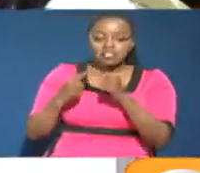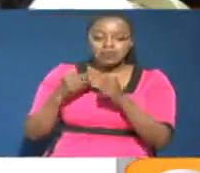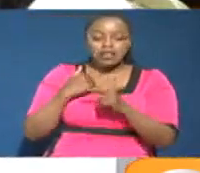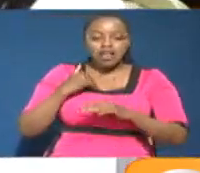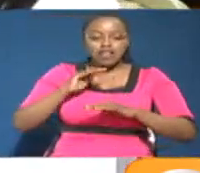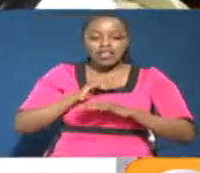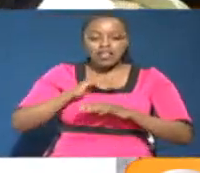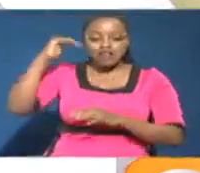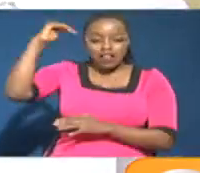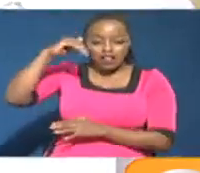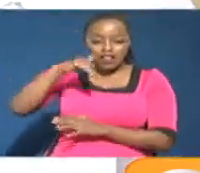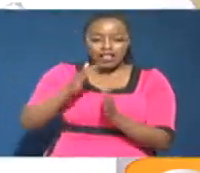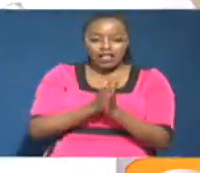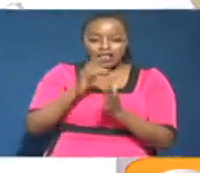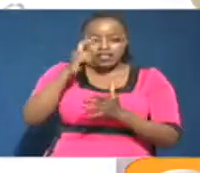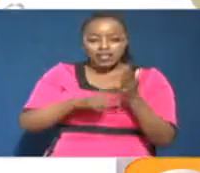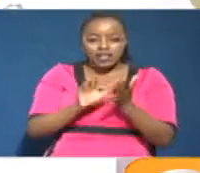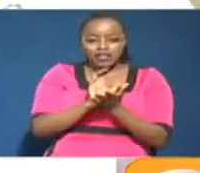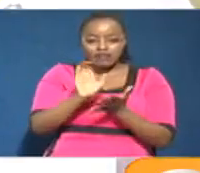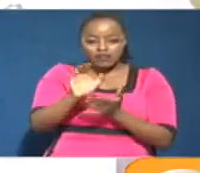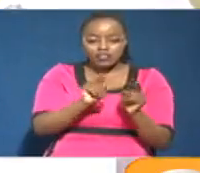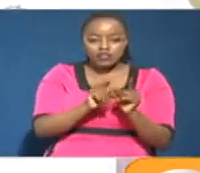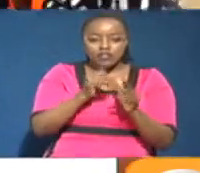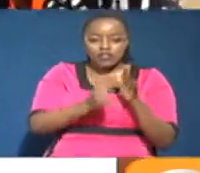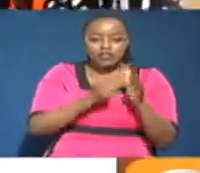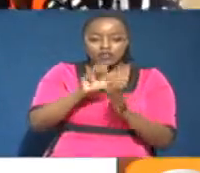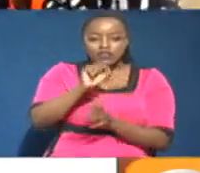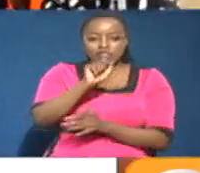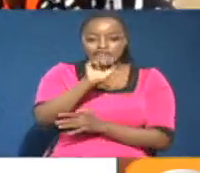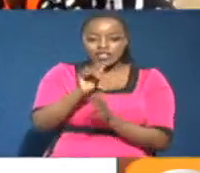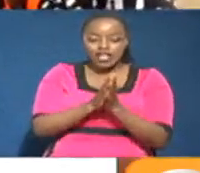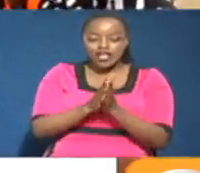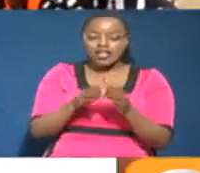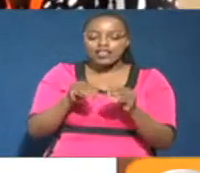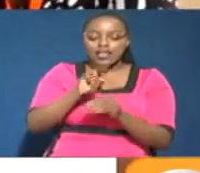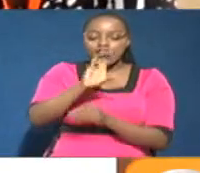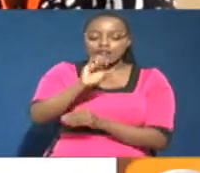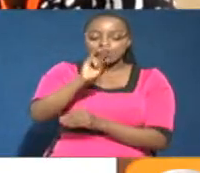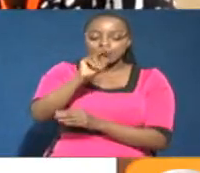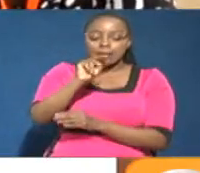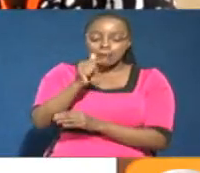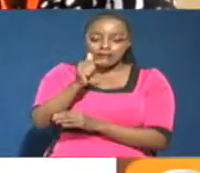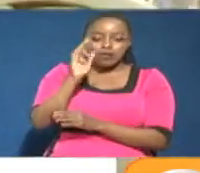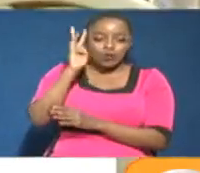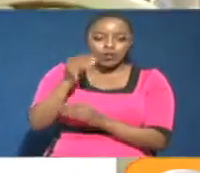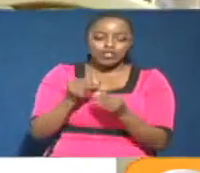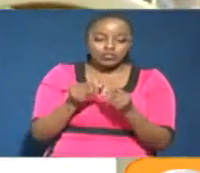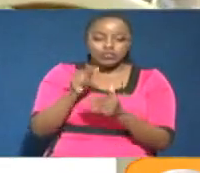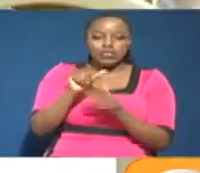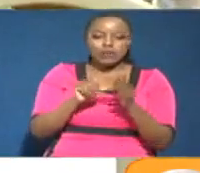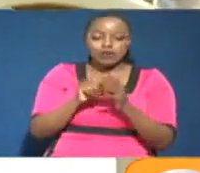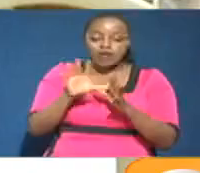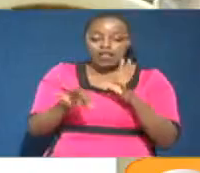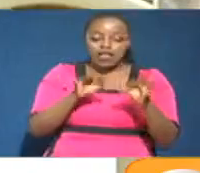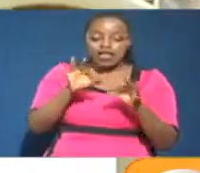sharp decline, and thus tax reliefs to manufacturers of steel, paint and cement would remedy the situation. Analysis by